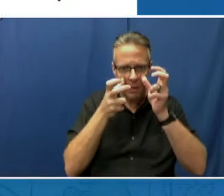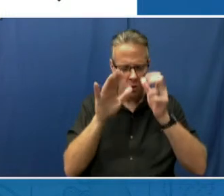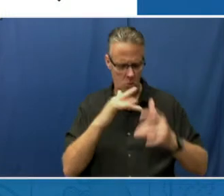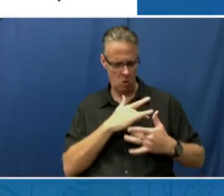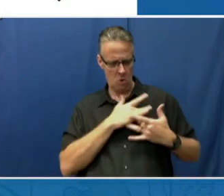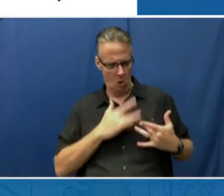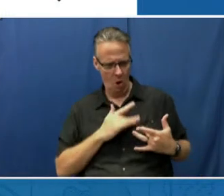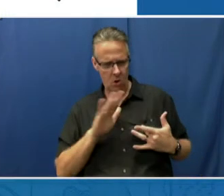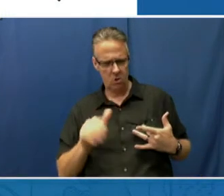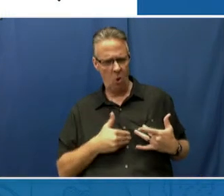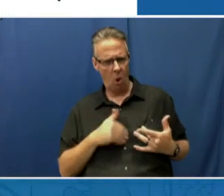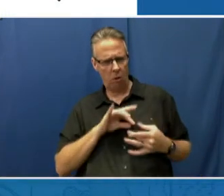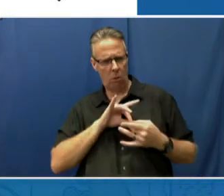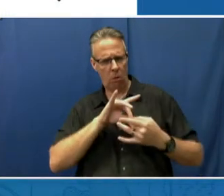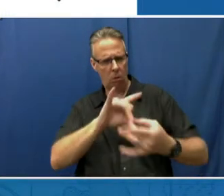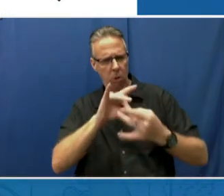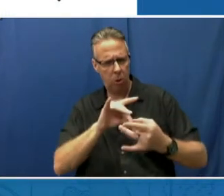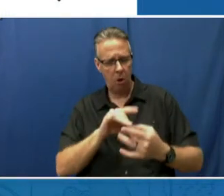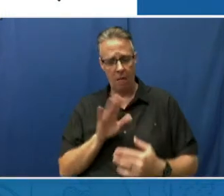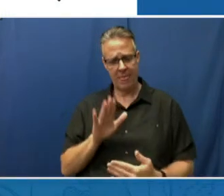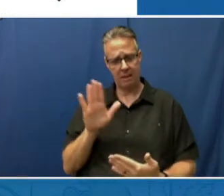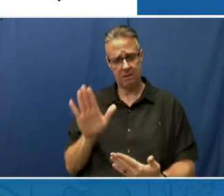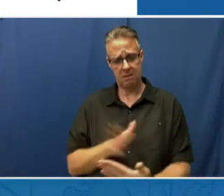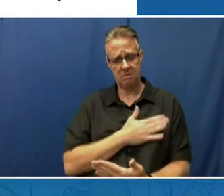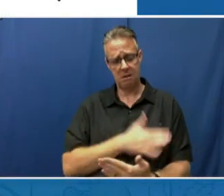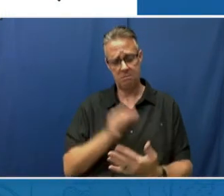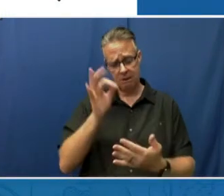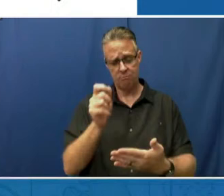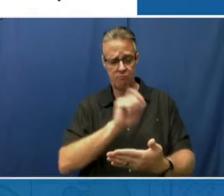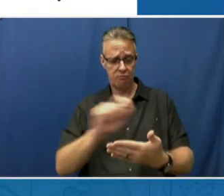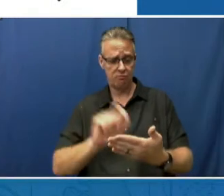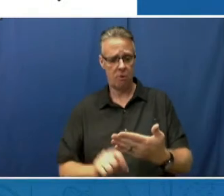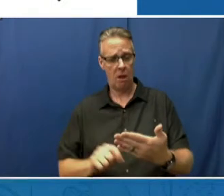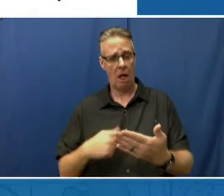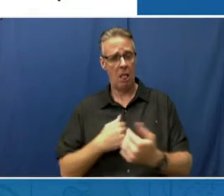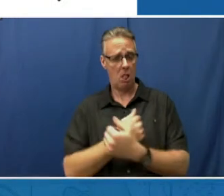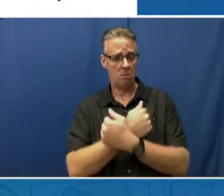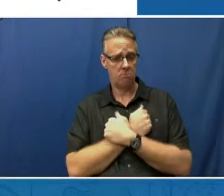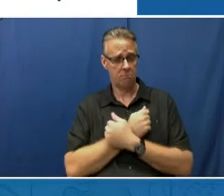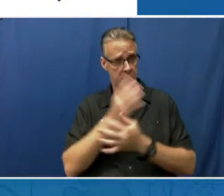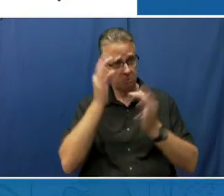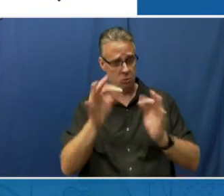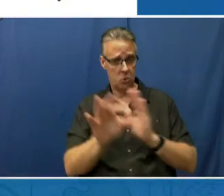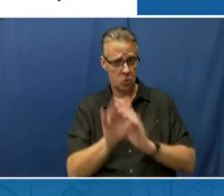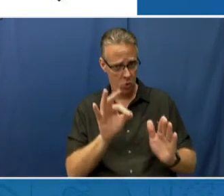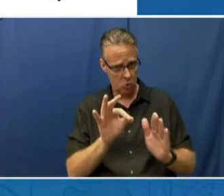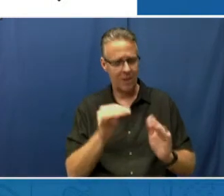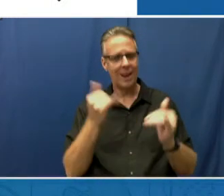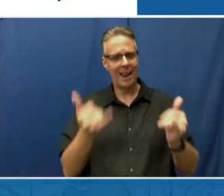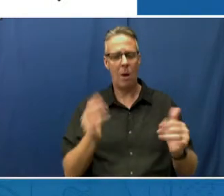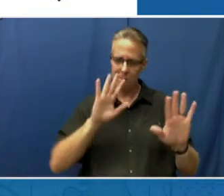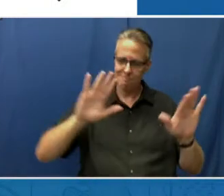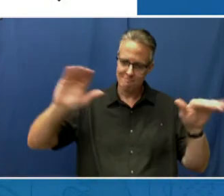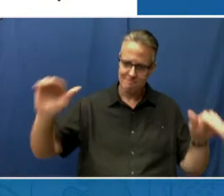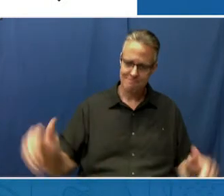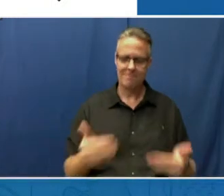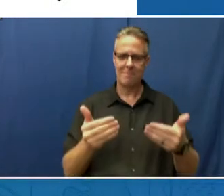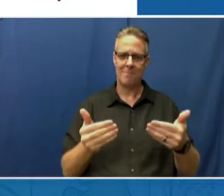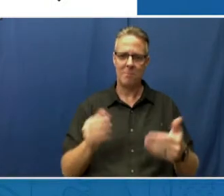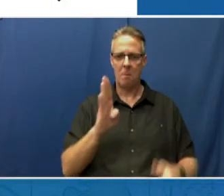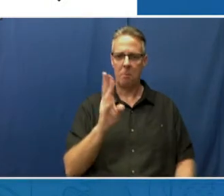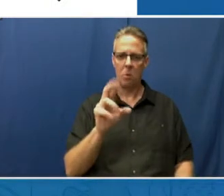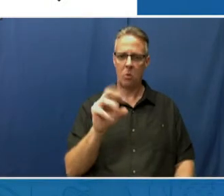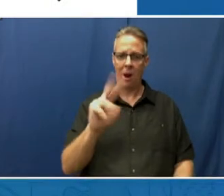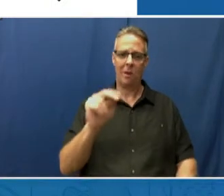soul. They composed the lyrics to the I Choose Love anthem. And now is it our pleasure to introduce to you the Brown